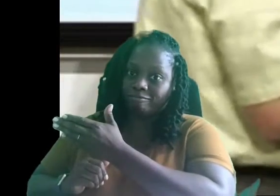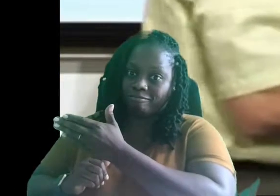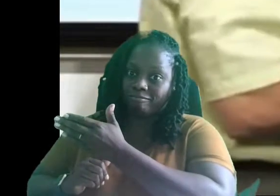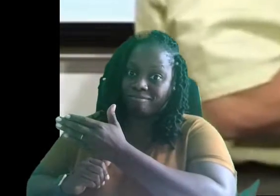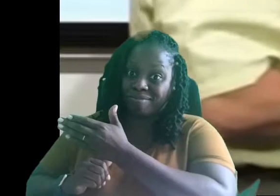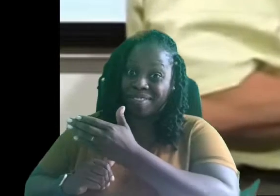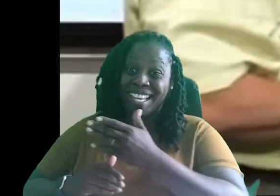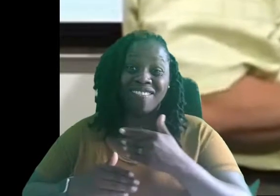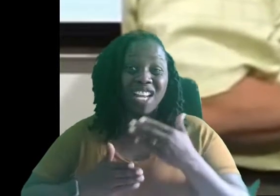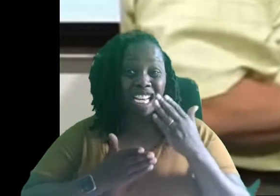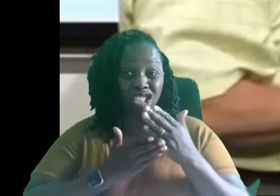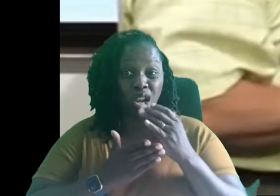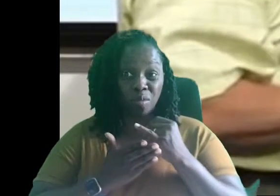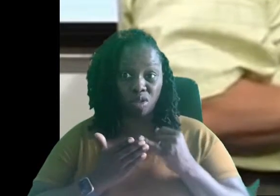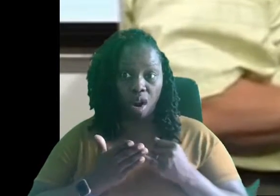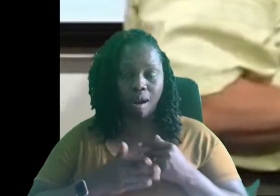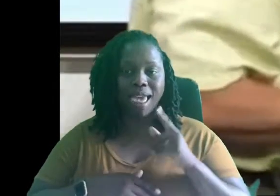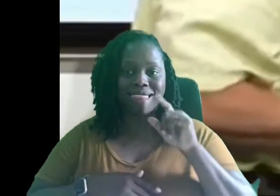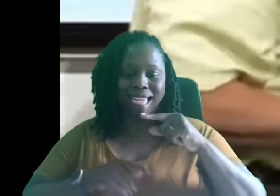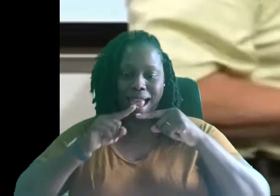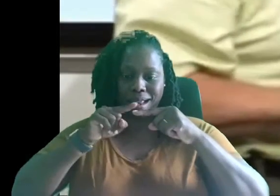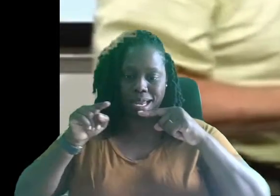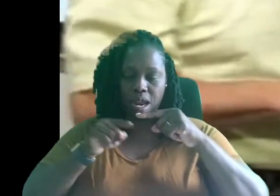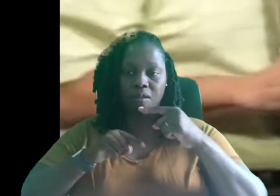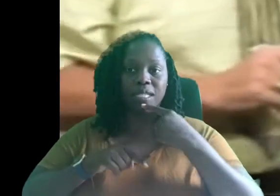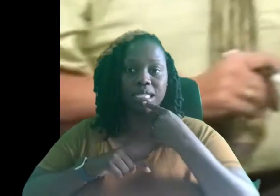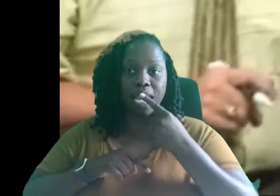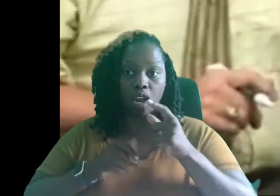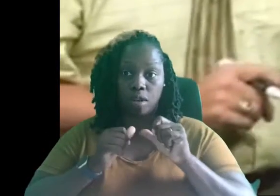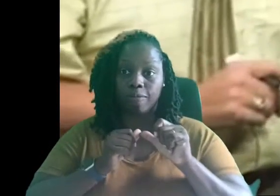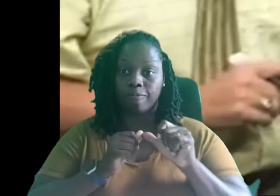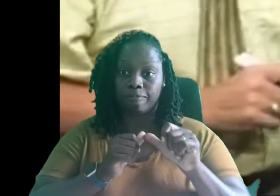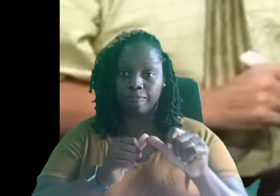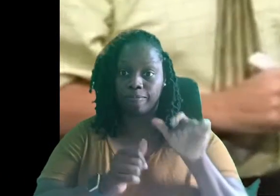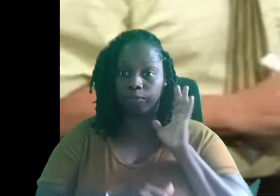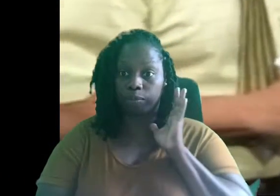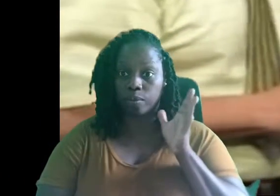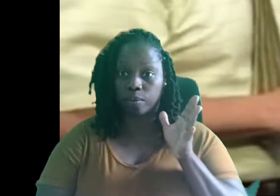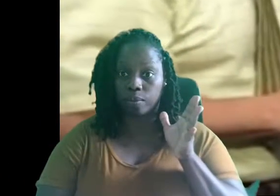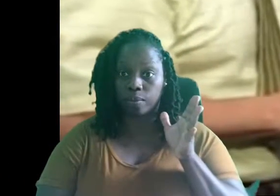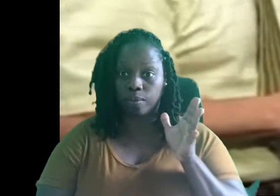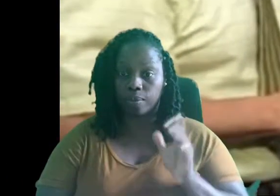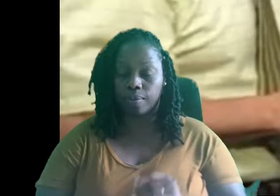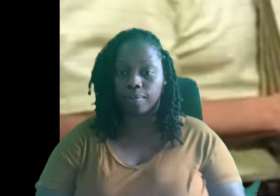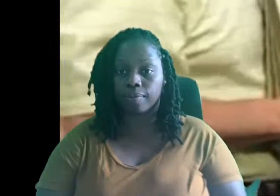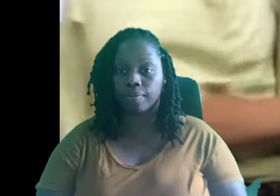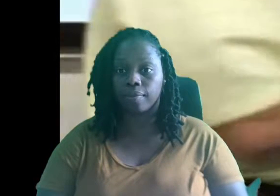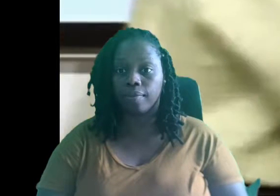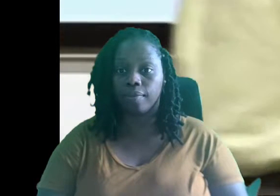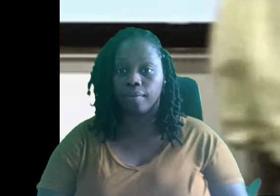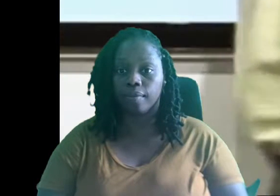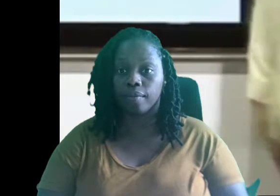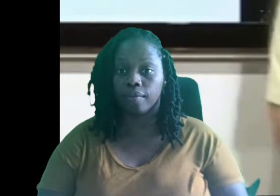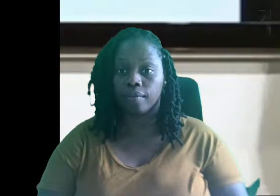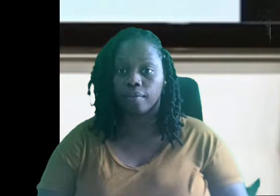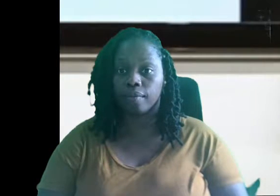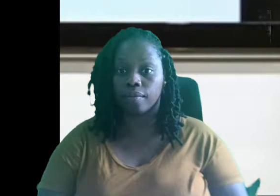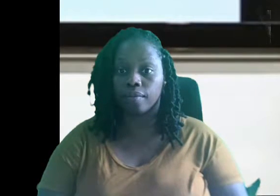Even though I stopped drawing it here, this arrow is telling you that it keeps on going.